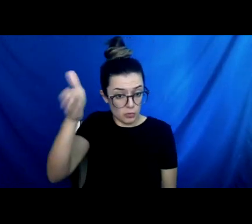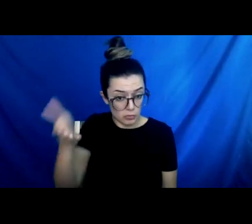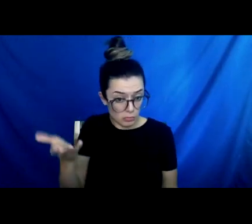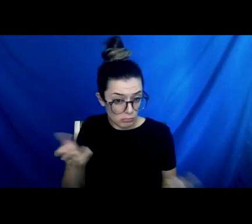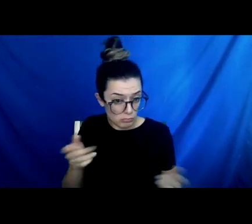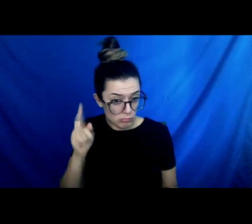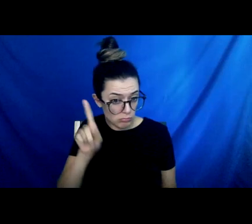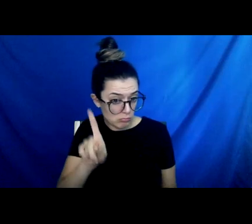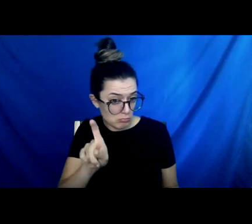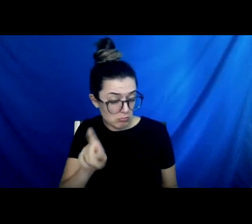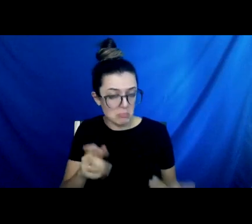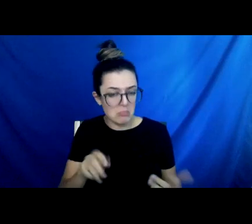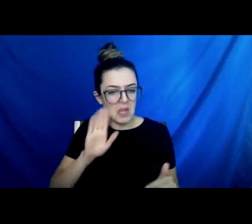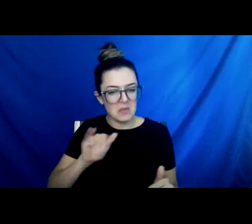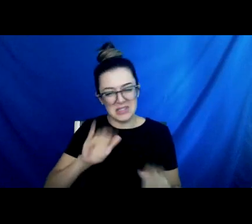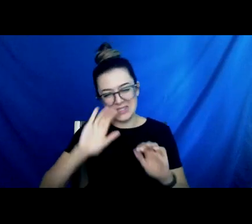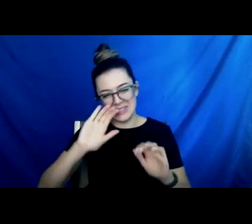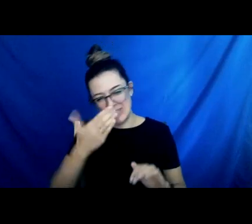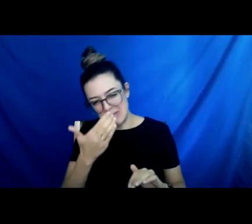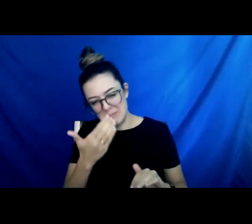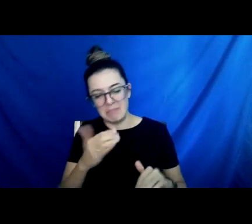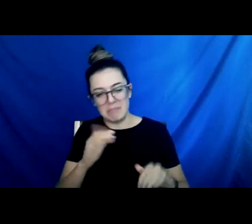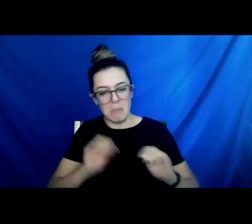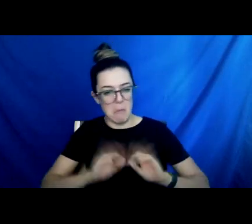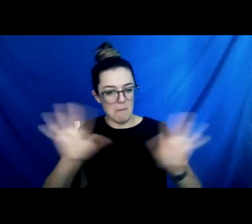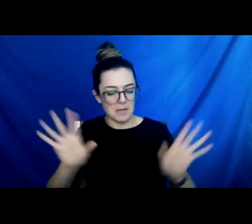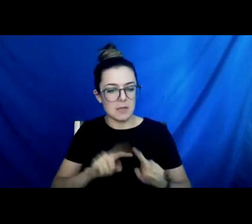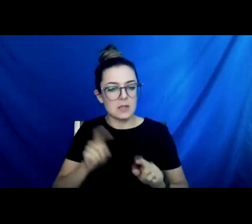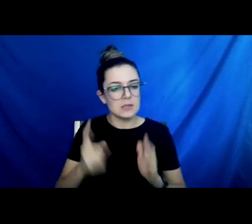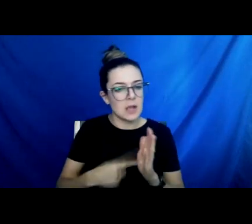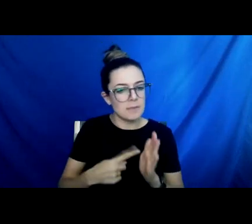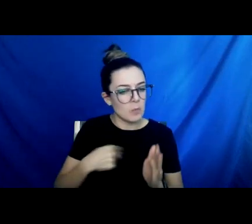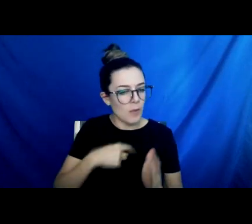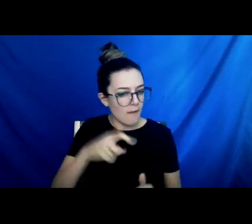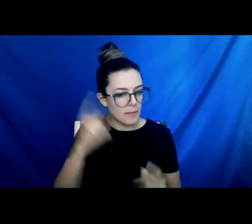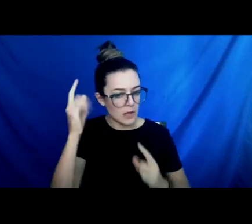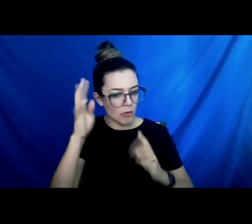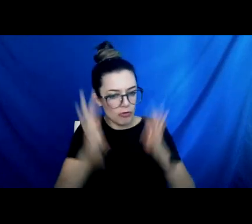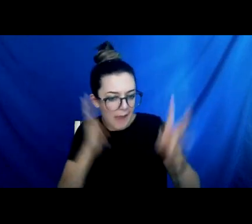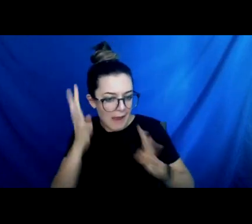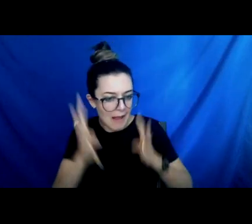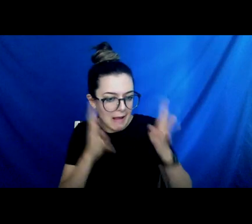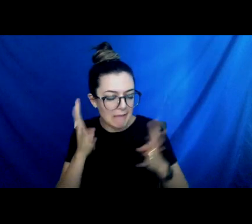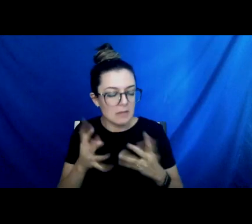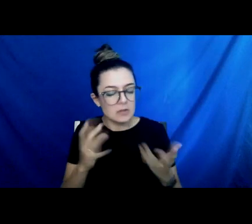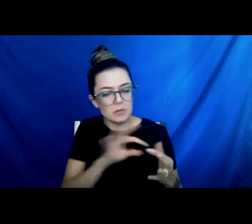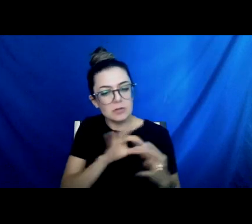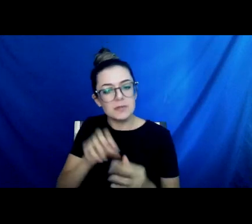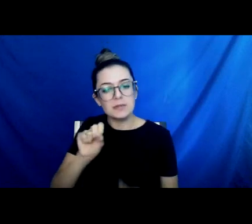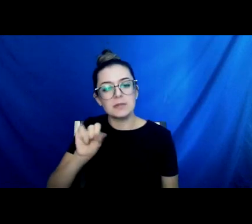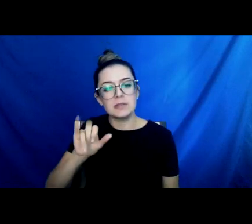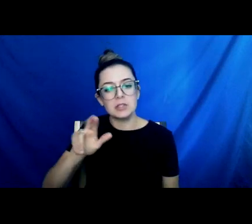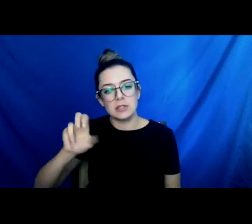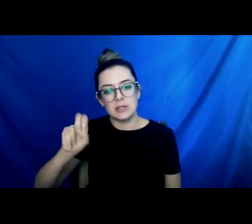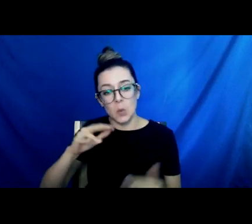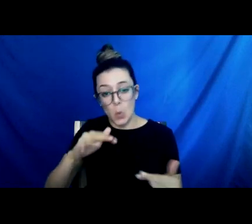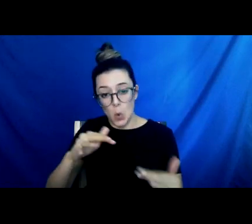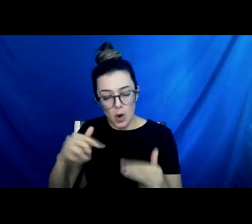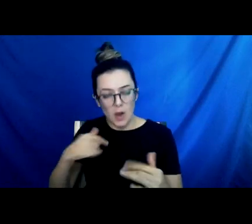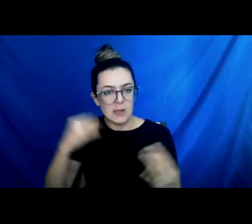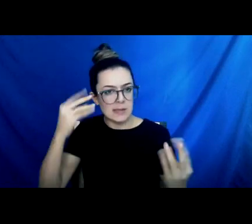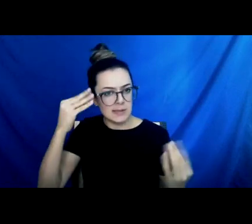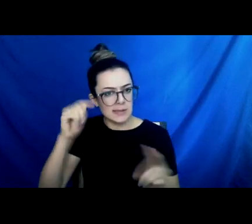in creative ways. So in terms of the Syria conflict, because I was so absorbed in it, I was thinking about that question. And one of the things I kept